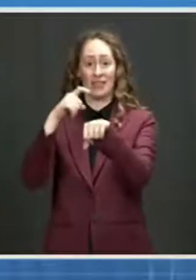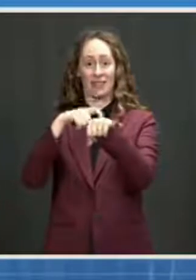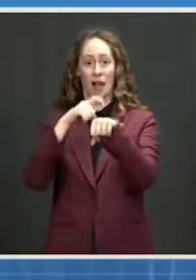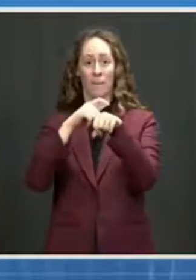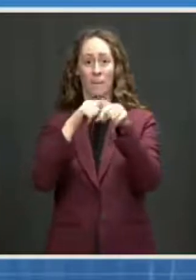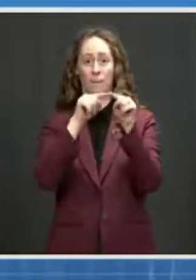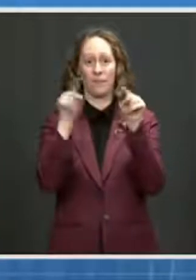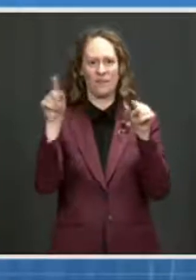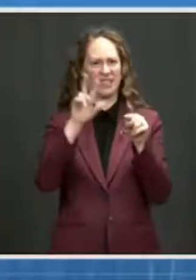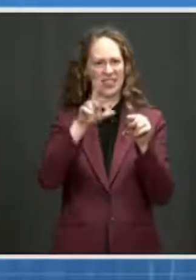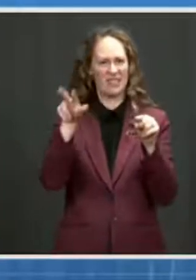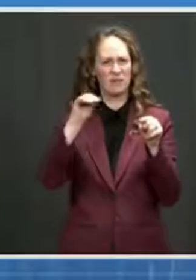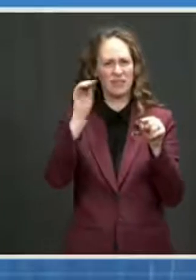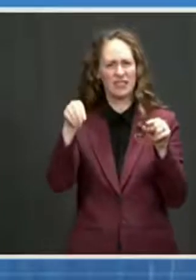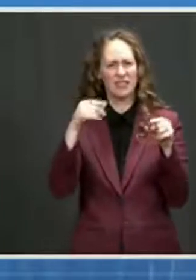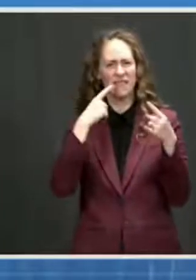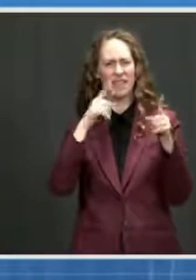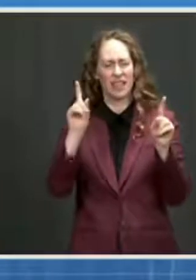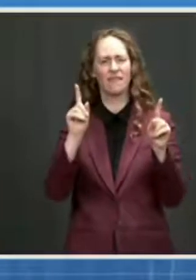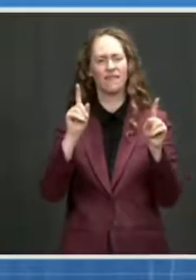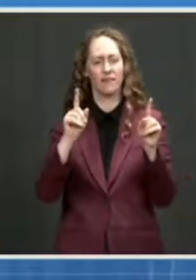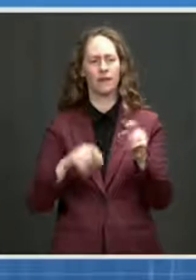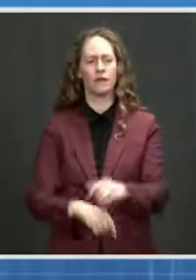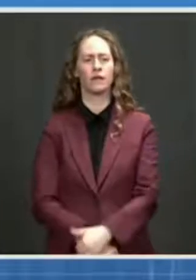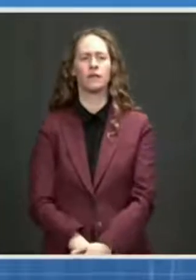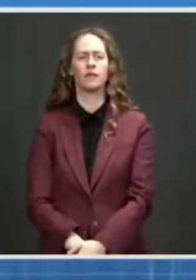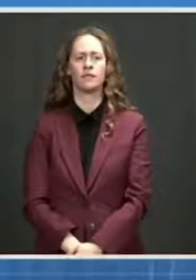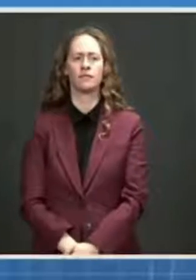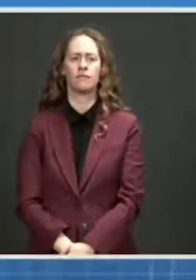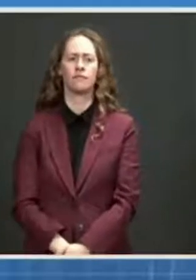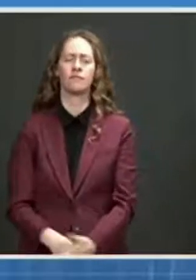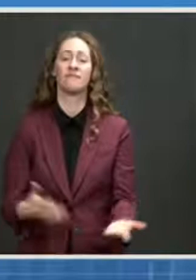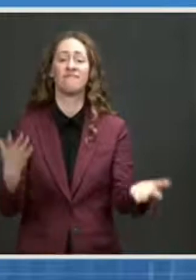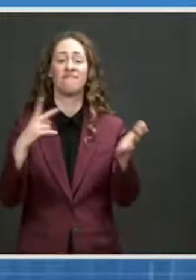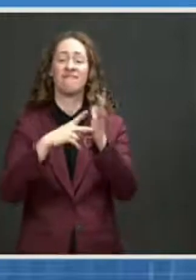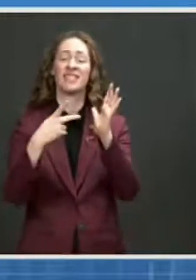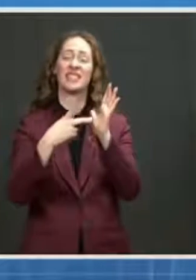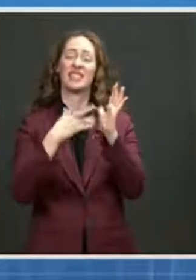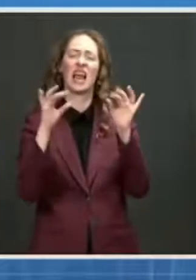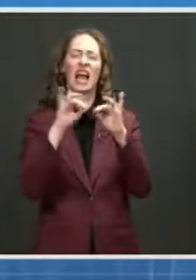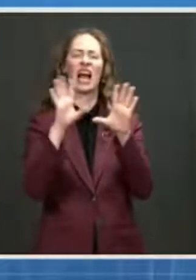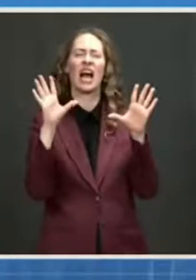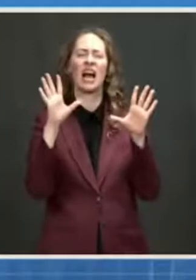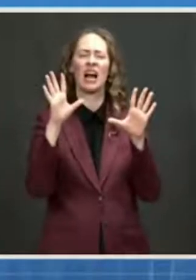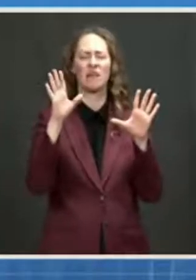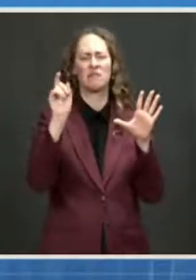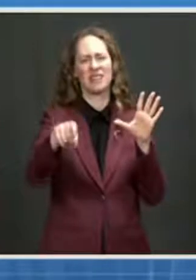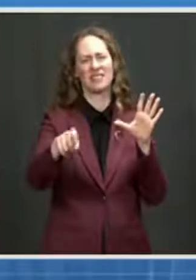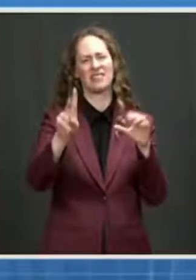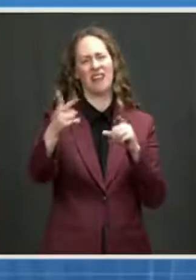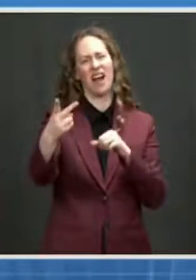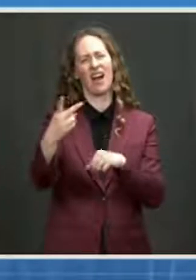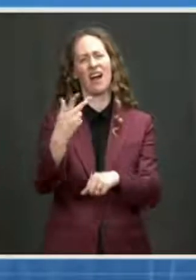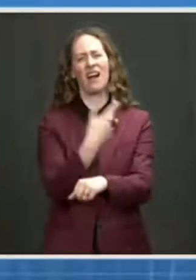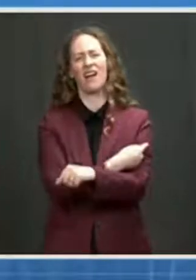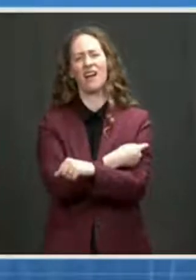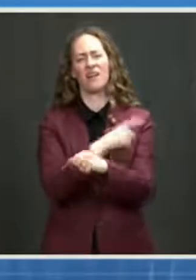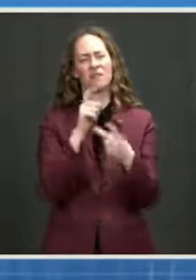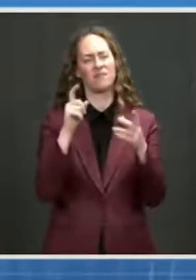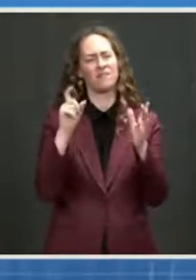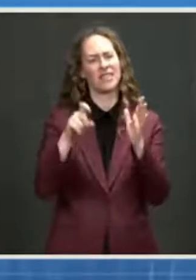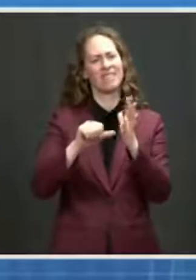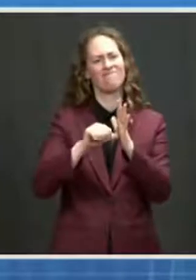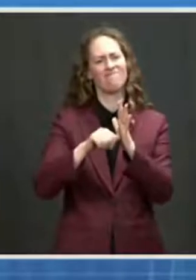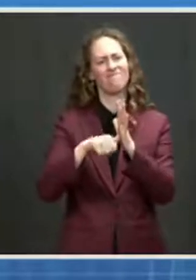symptomatic disease from Delta. Clearly important about why a second dose is so important. Next